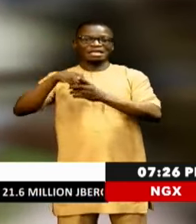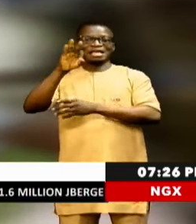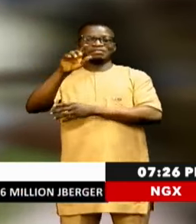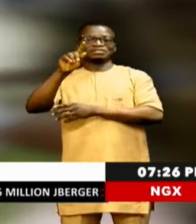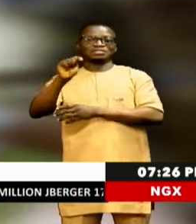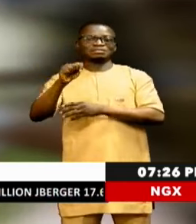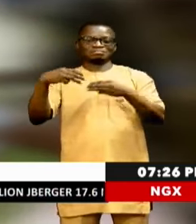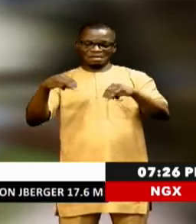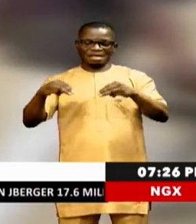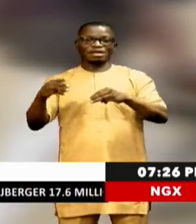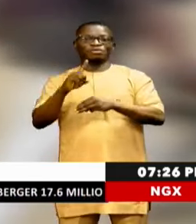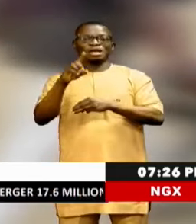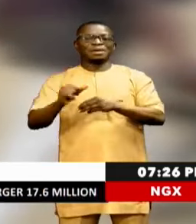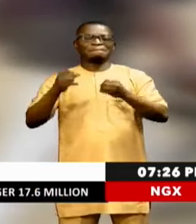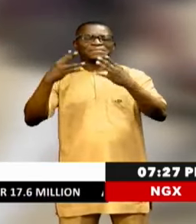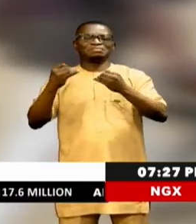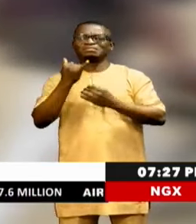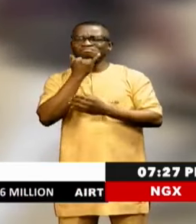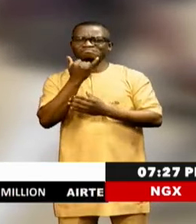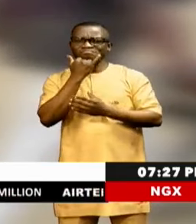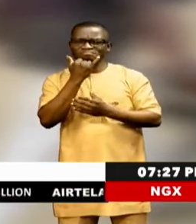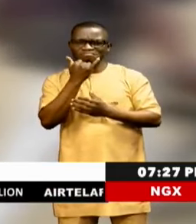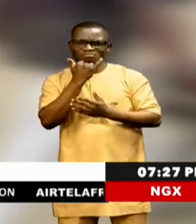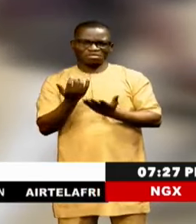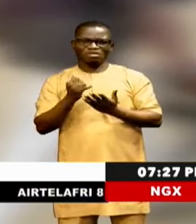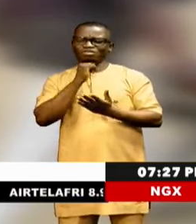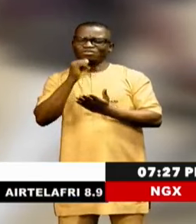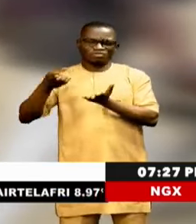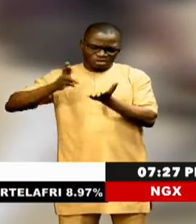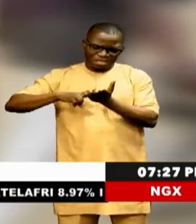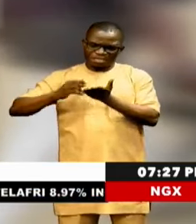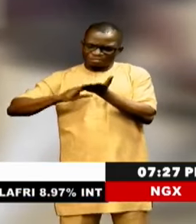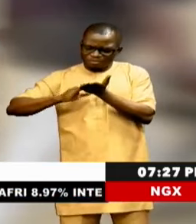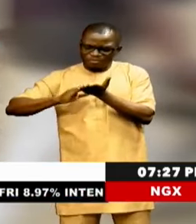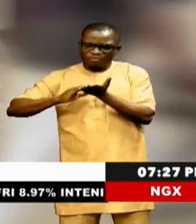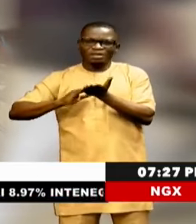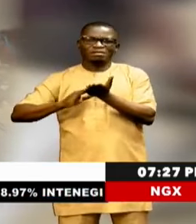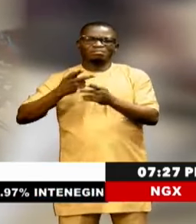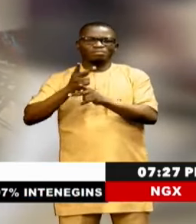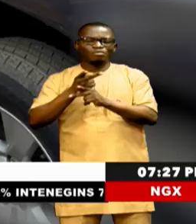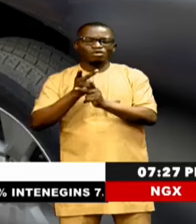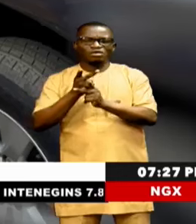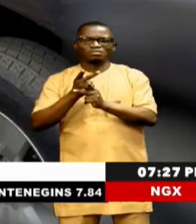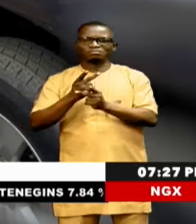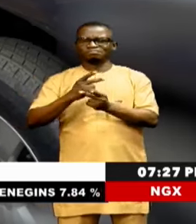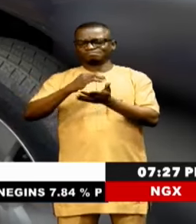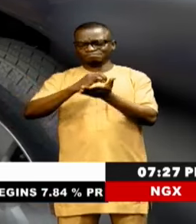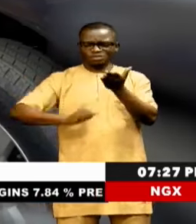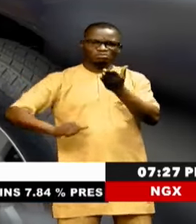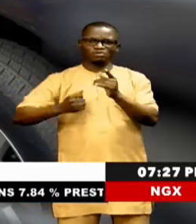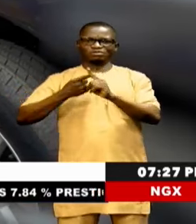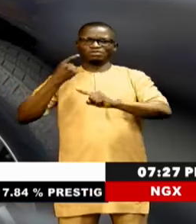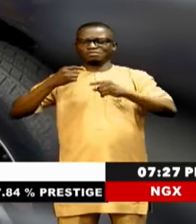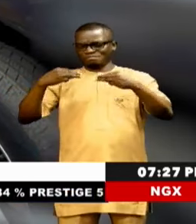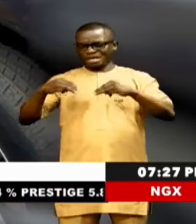metropolis, where several illegally imported and unregistered cosmetics products were evacuated from